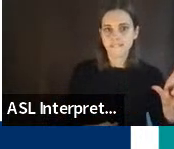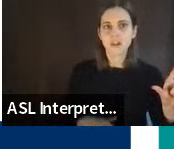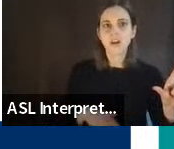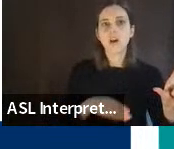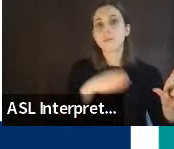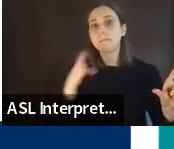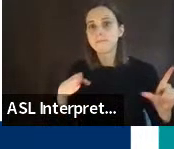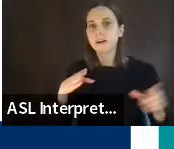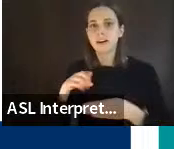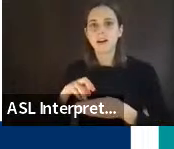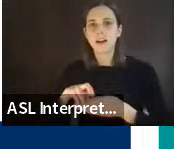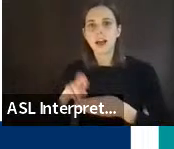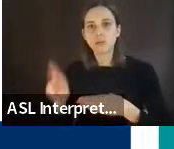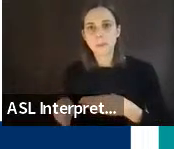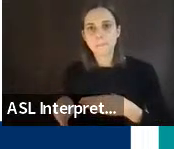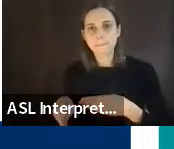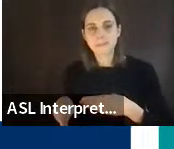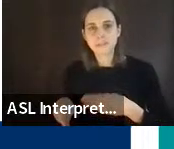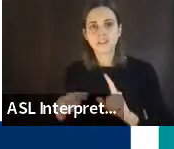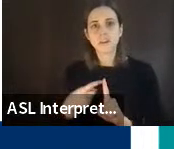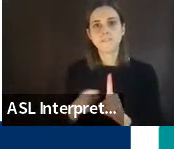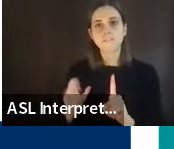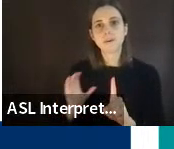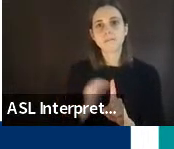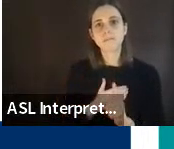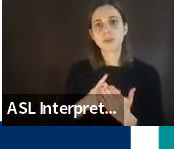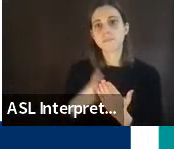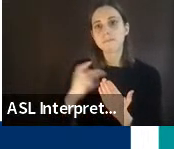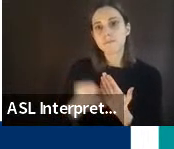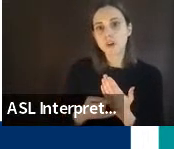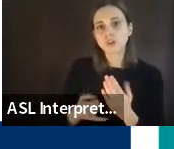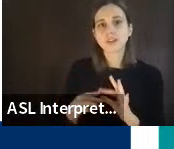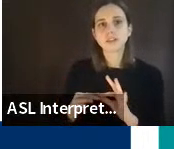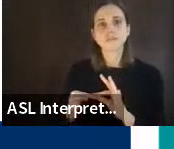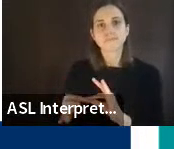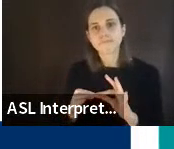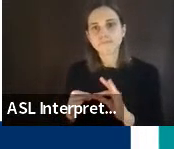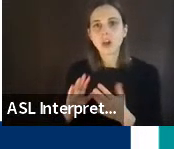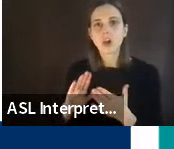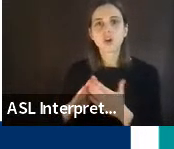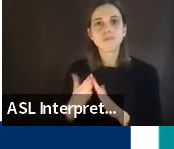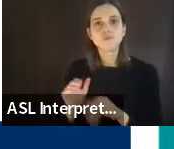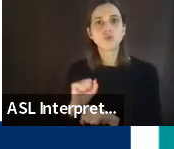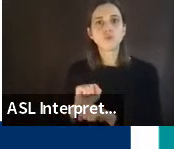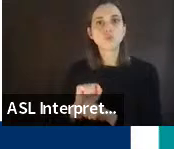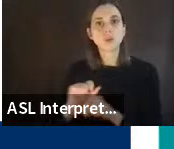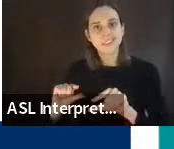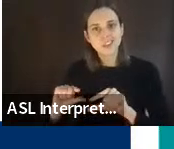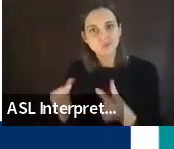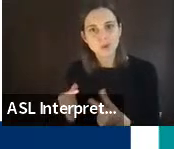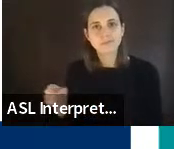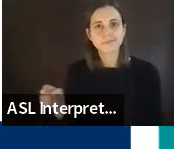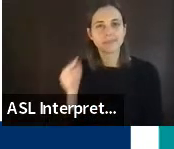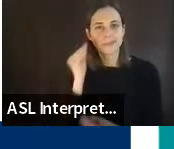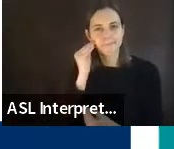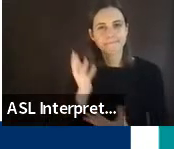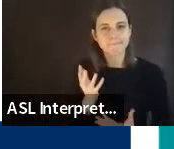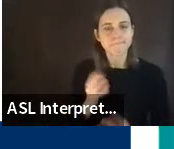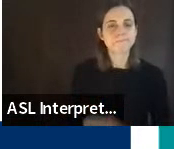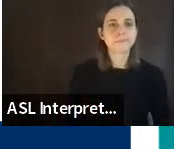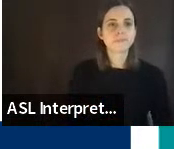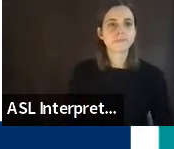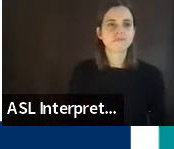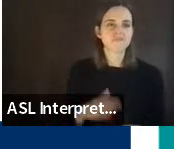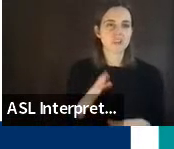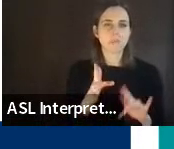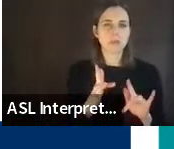partners as well as our community working groups. And we've kind of highlighted some of the ones that are related to auxiliary lanes, so we can skip